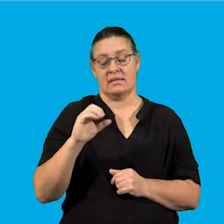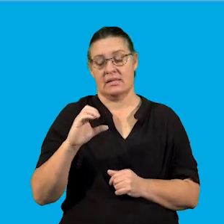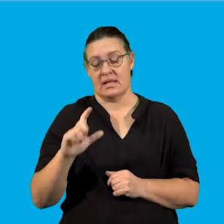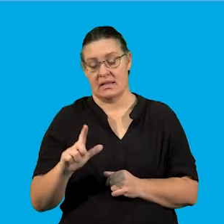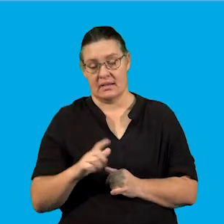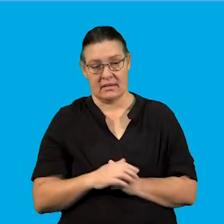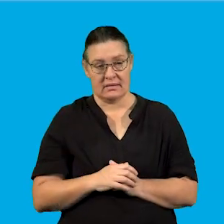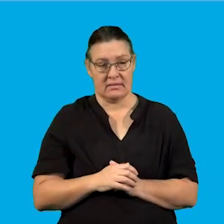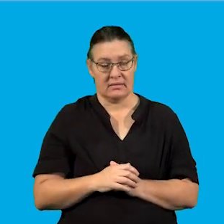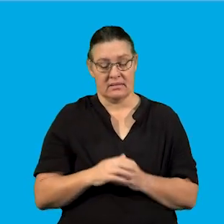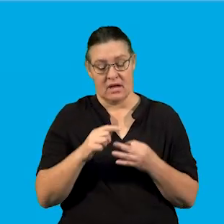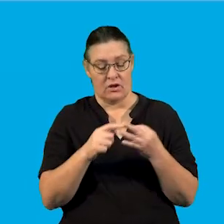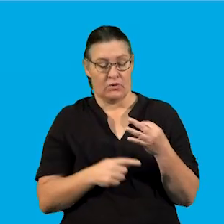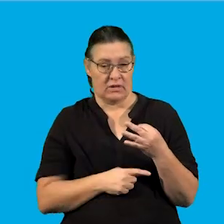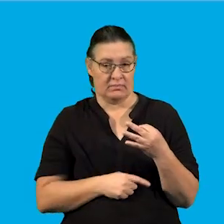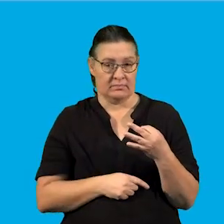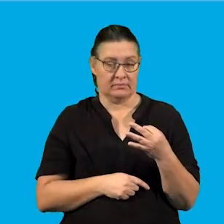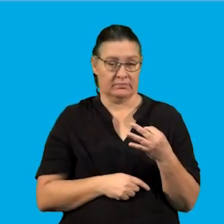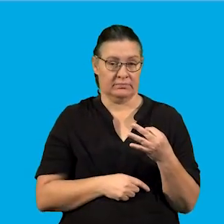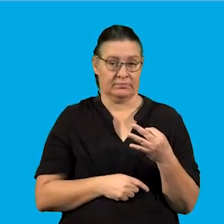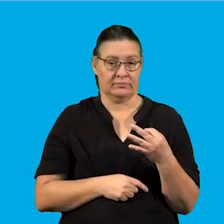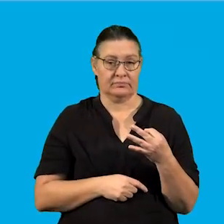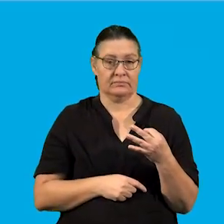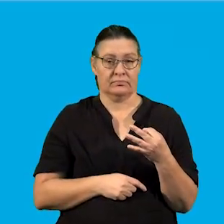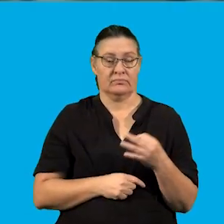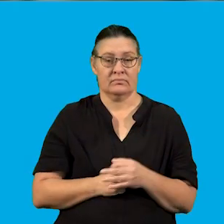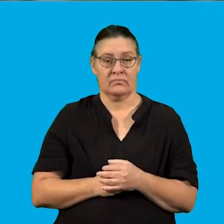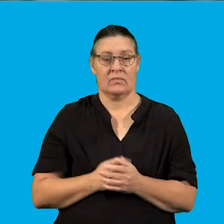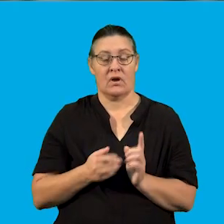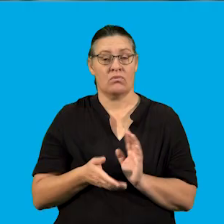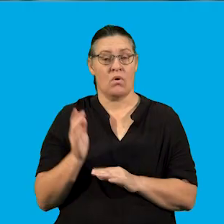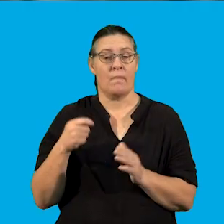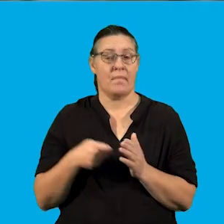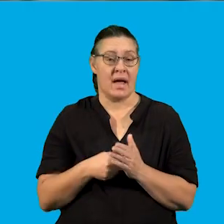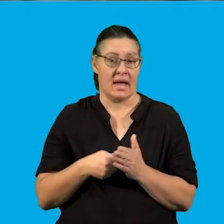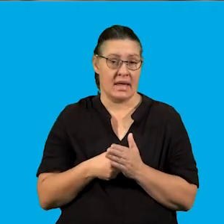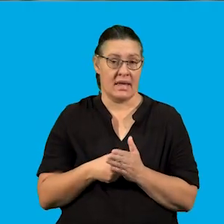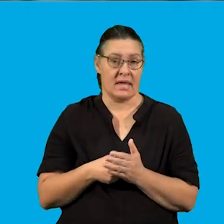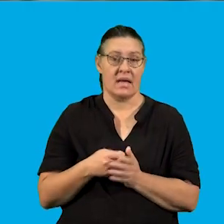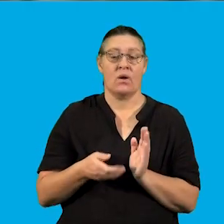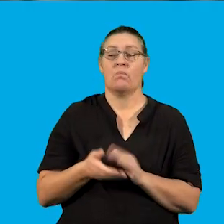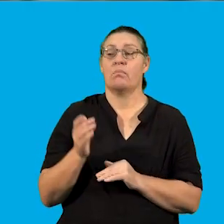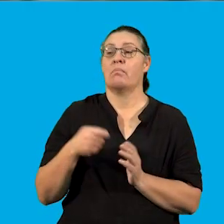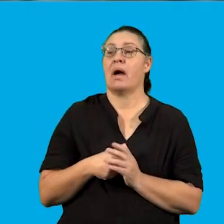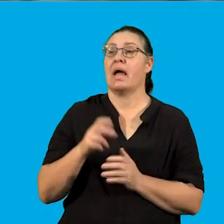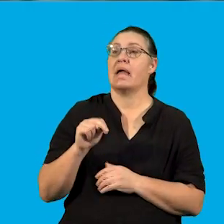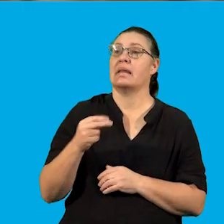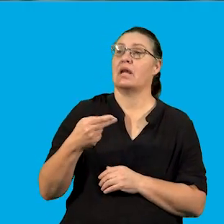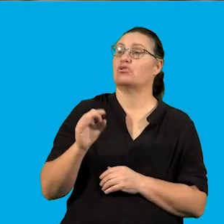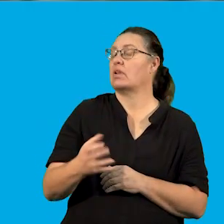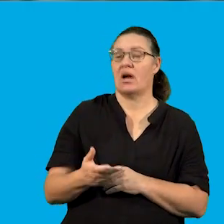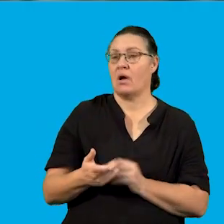it is NaCl. We know that NH3, when your parents are asking you to go buy something, they will not say go